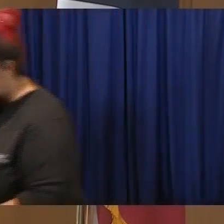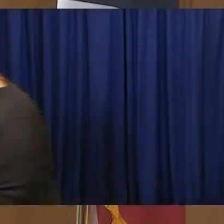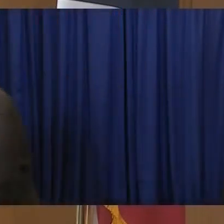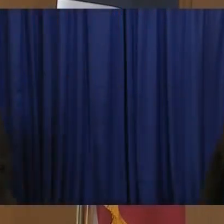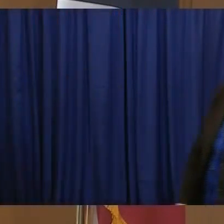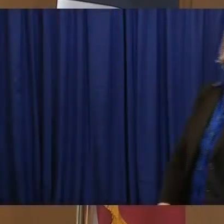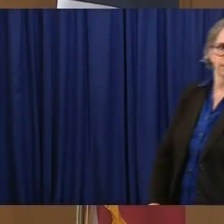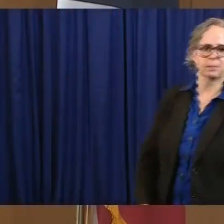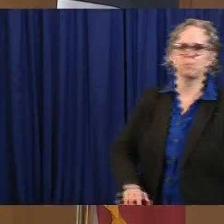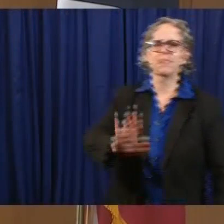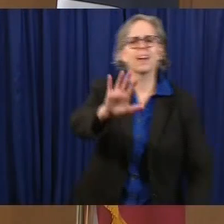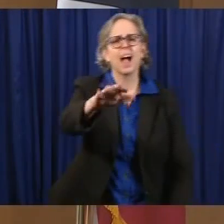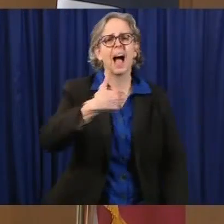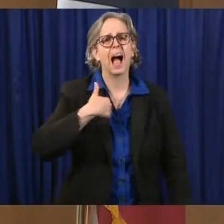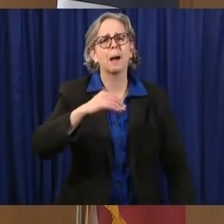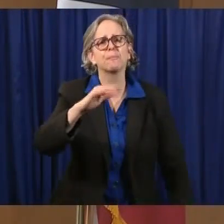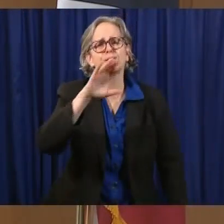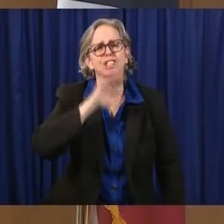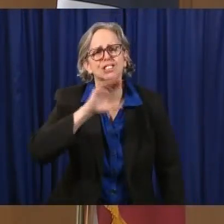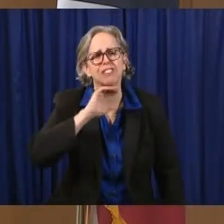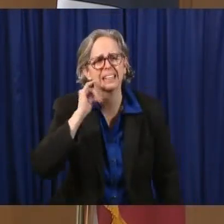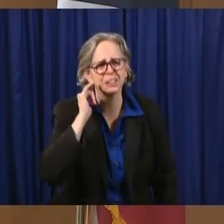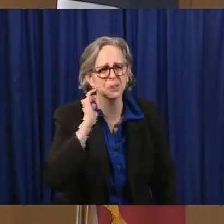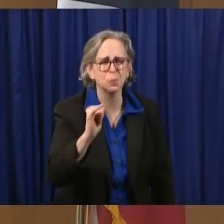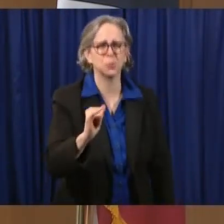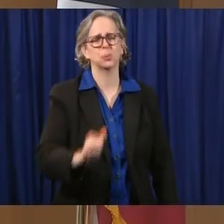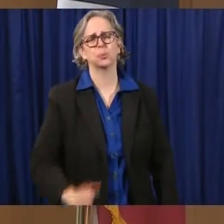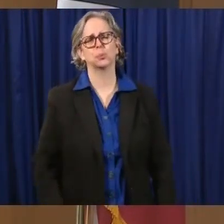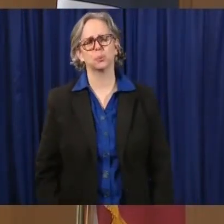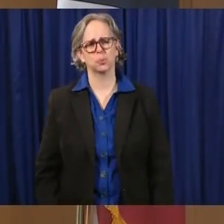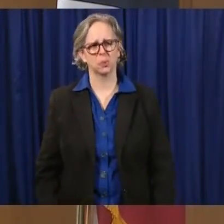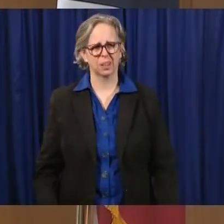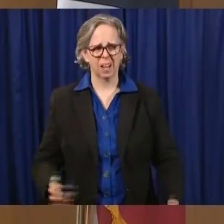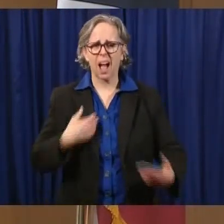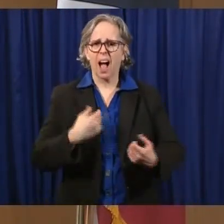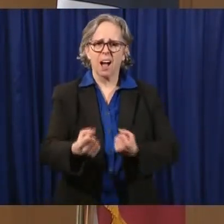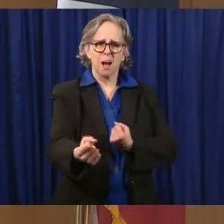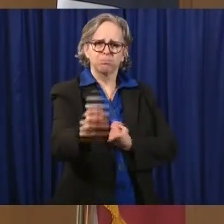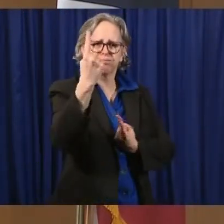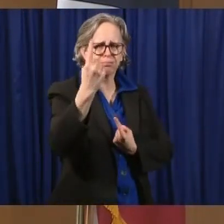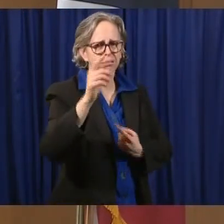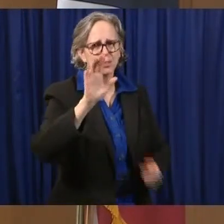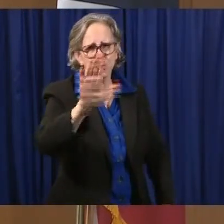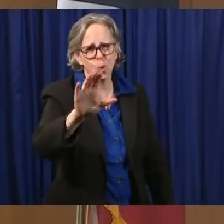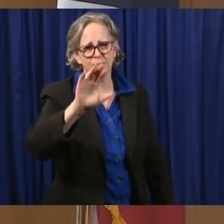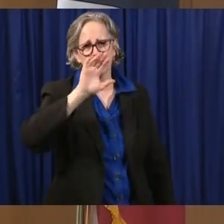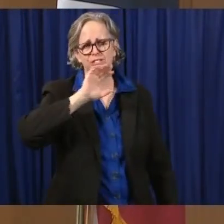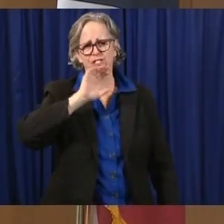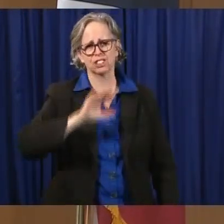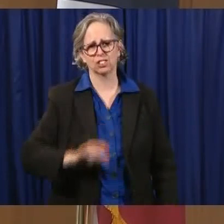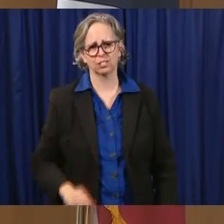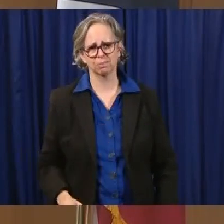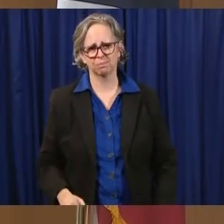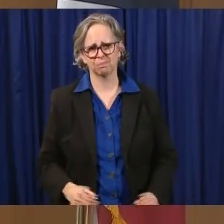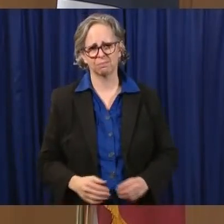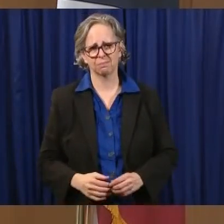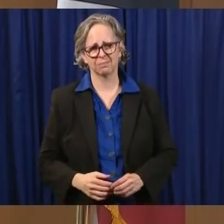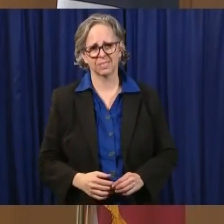We have an obligation to get to a point where we can